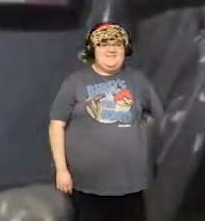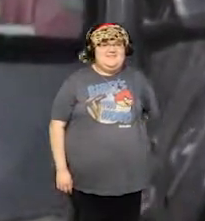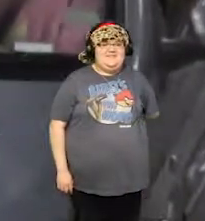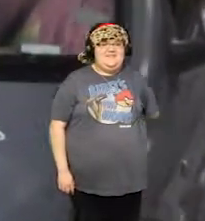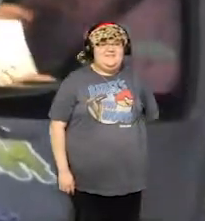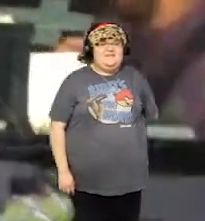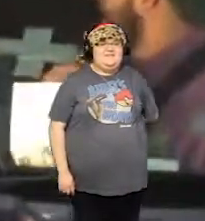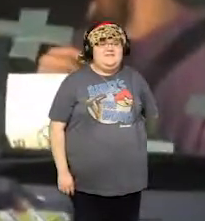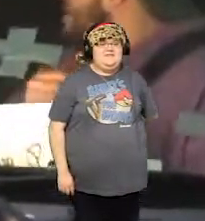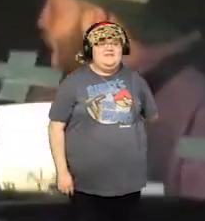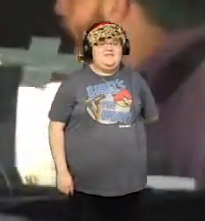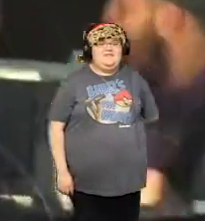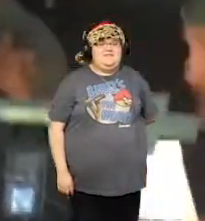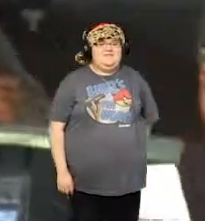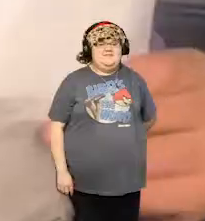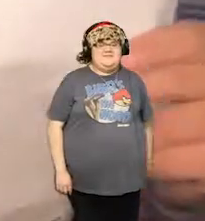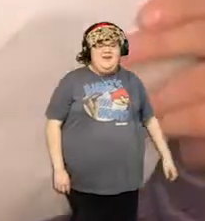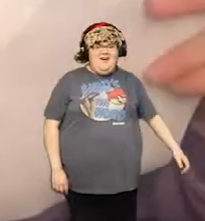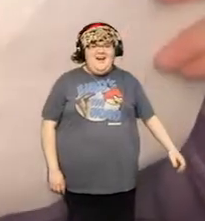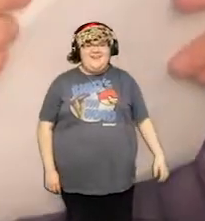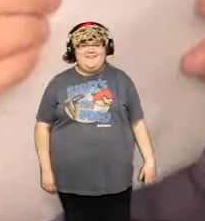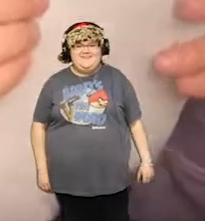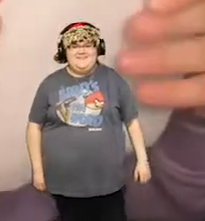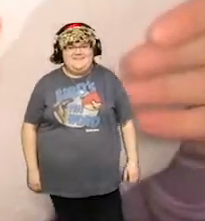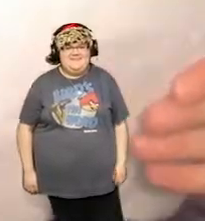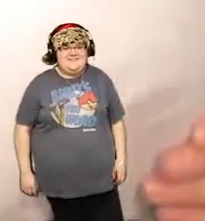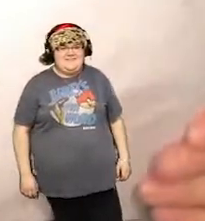Up top. Go on.